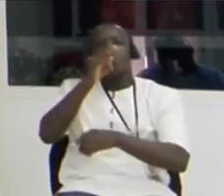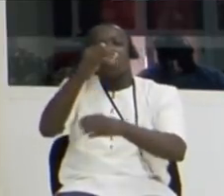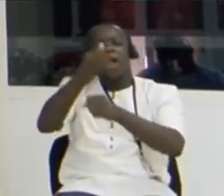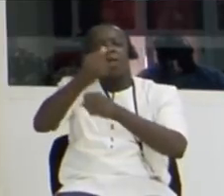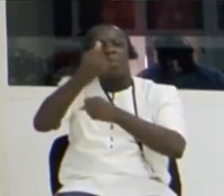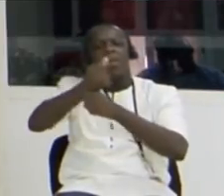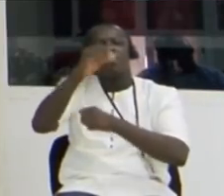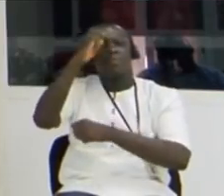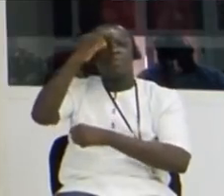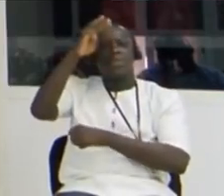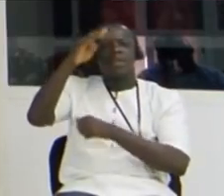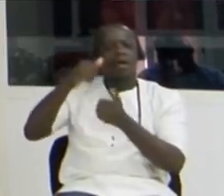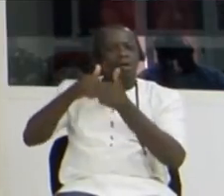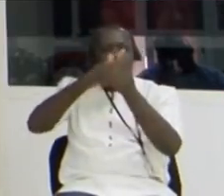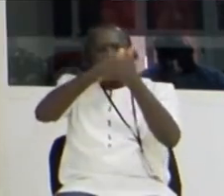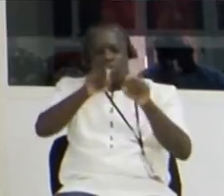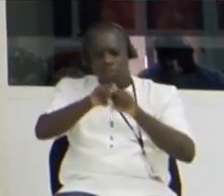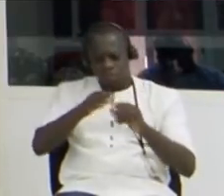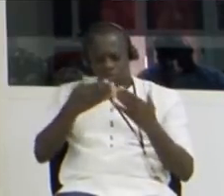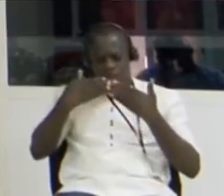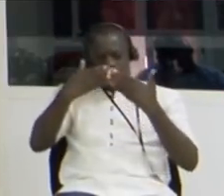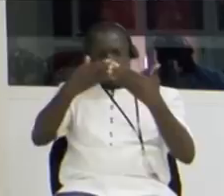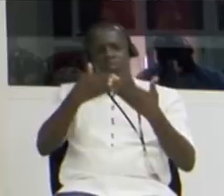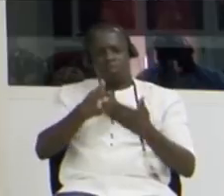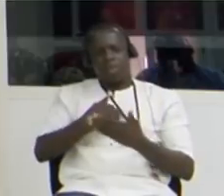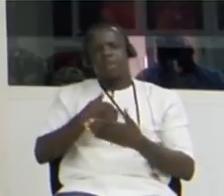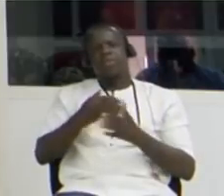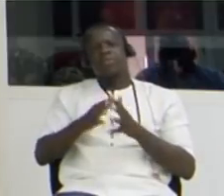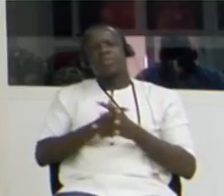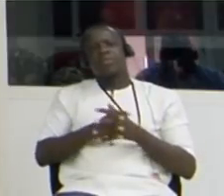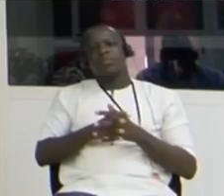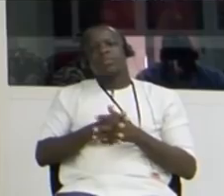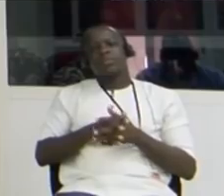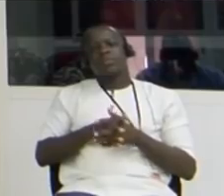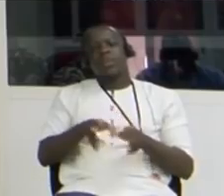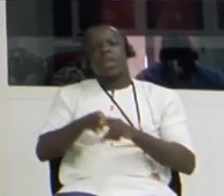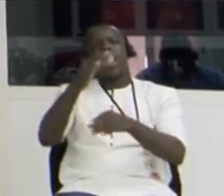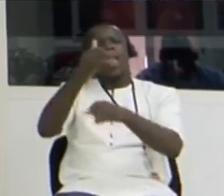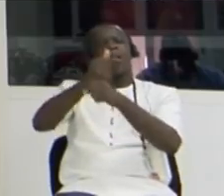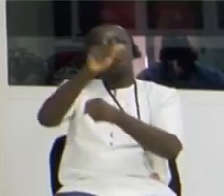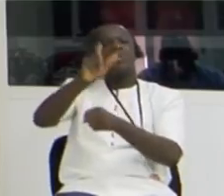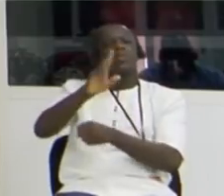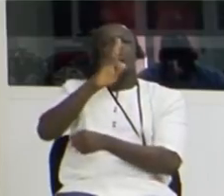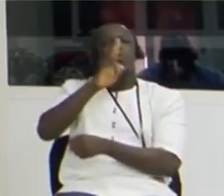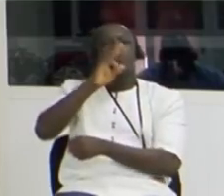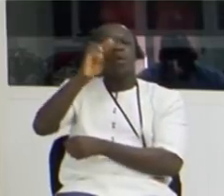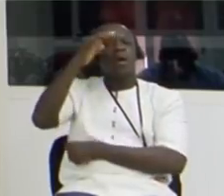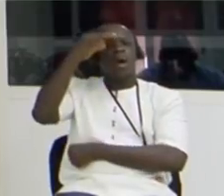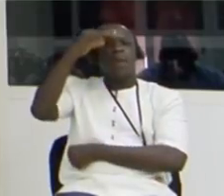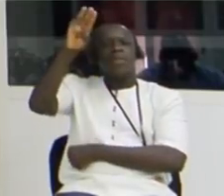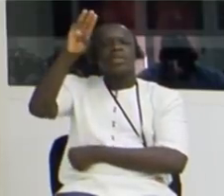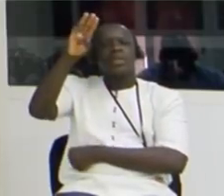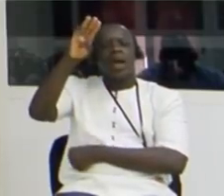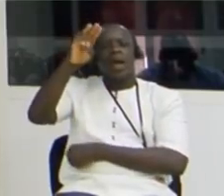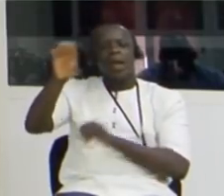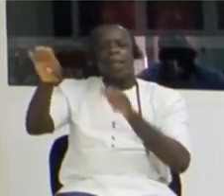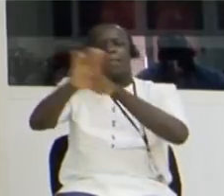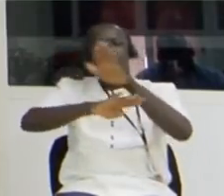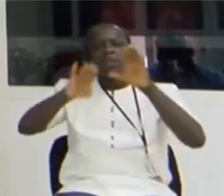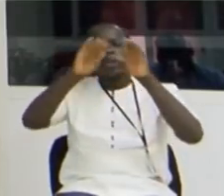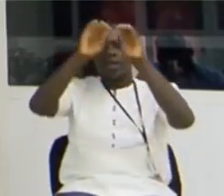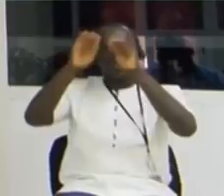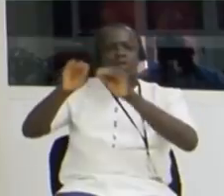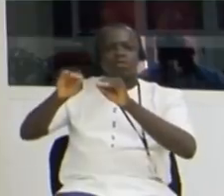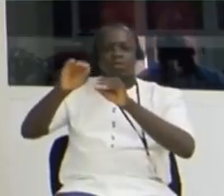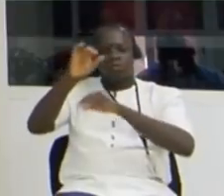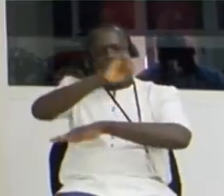so he will be telling me. And the outlay of which minister? The Minister for Basic and Secondary Education.